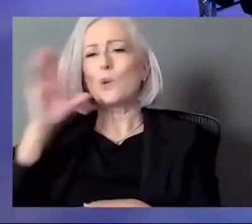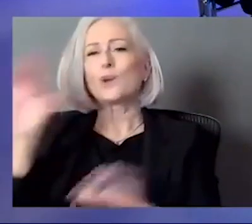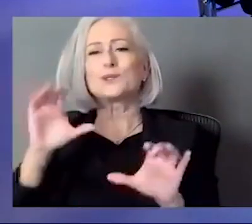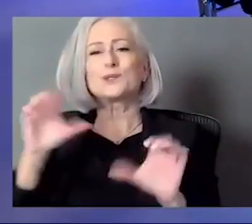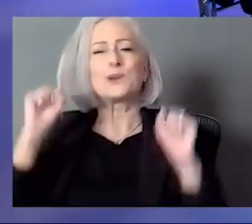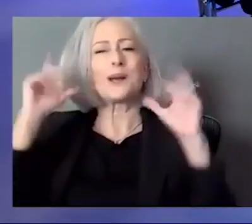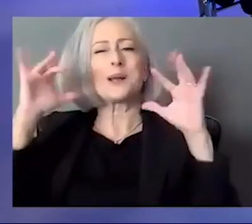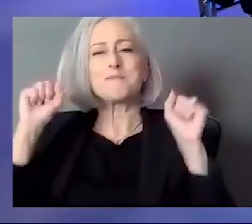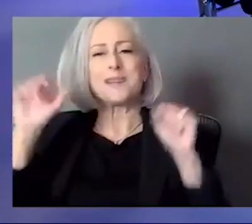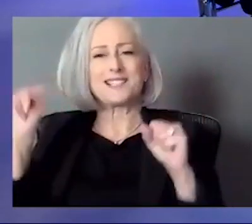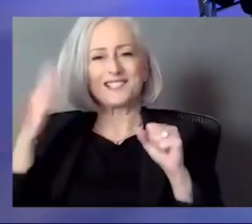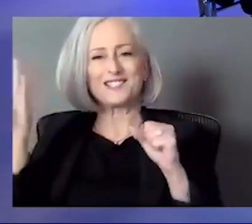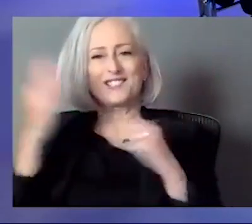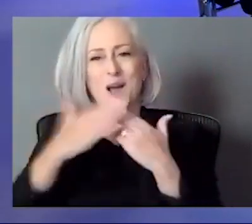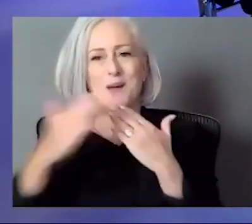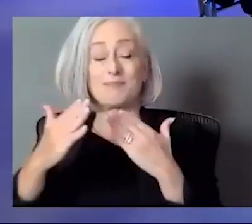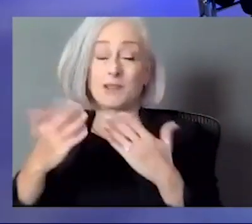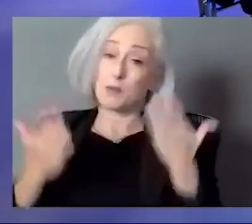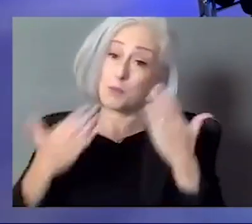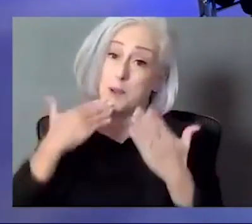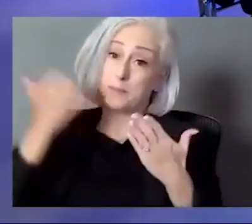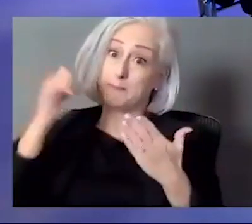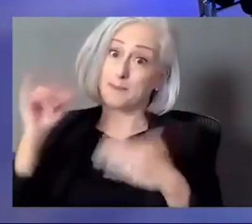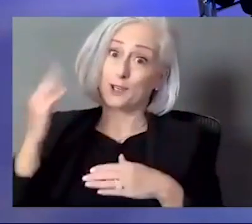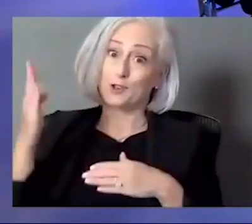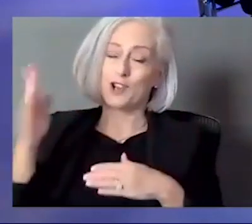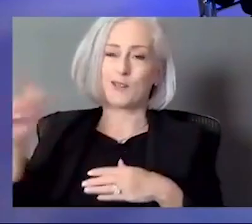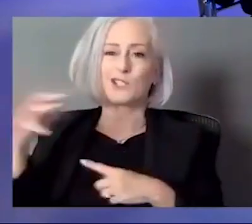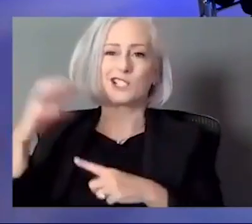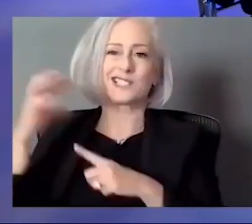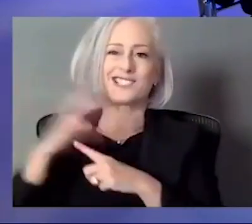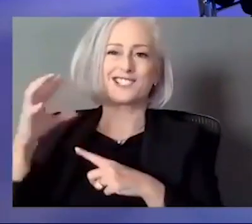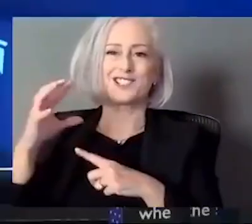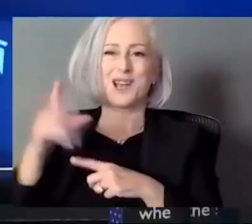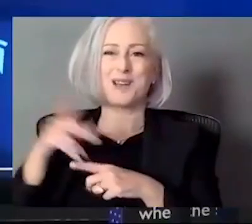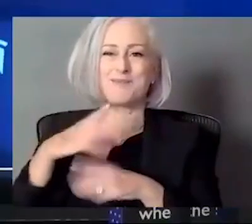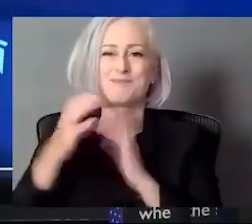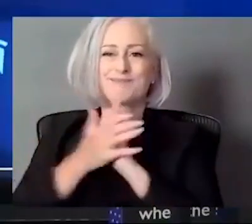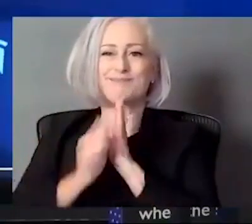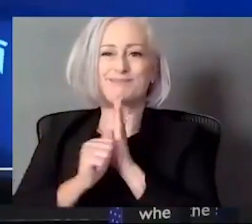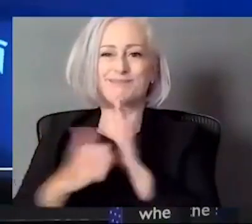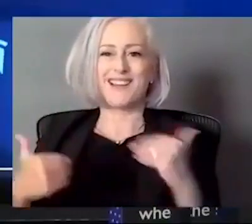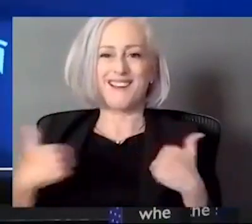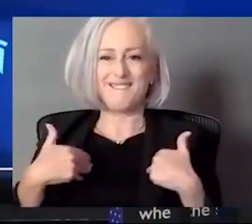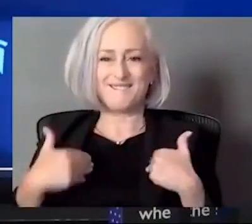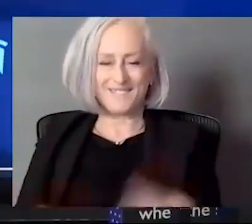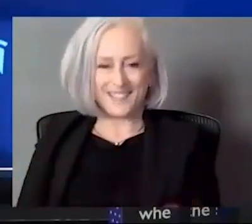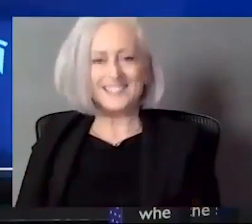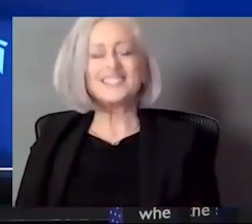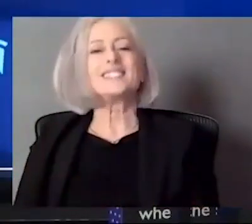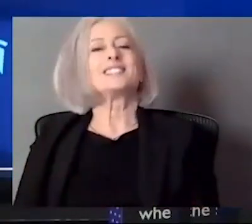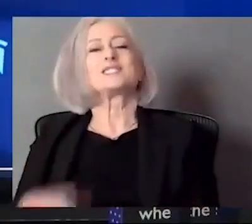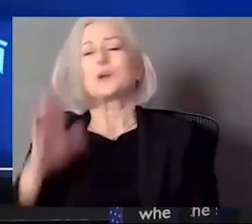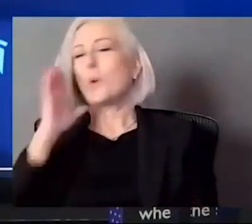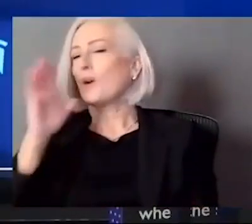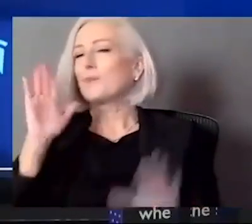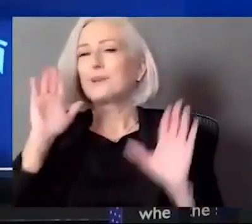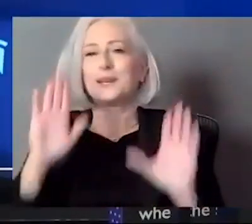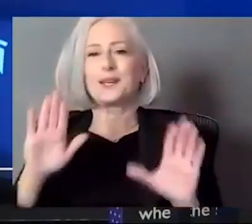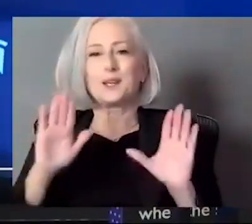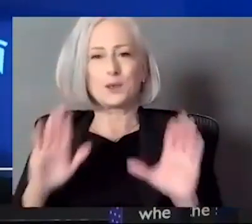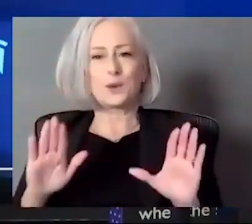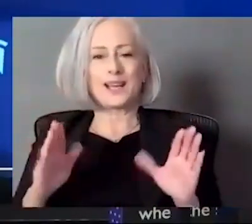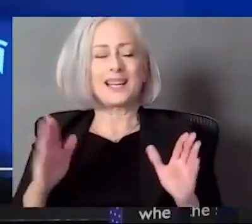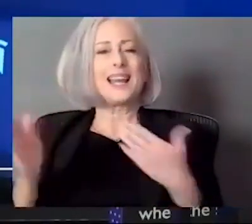going to do a better job because she's so darn good at it, and she's really good at it. So this is going to go great. So my final